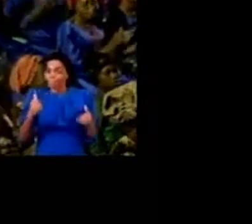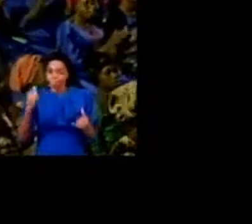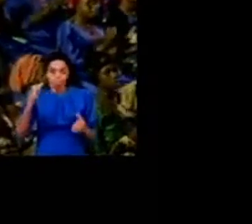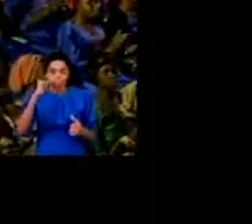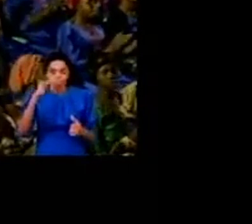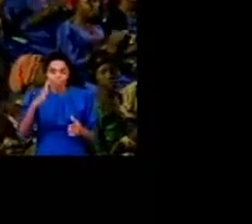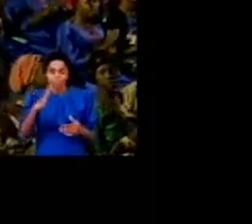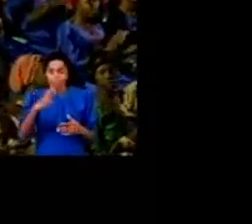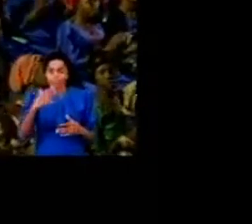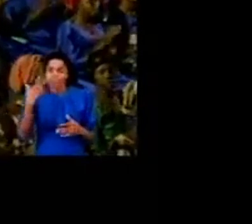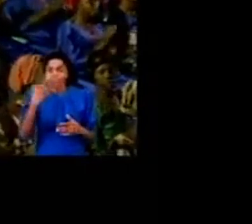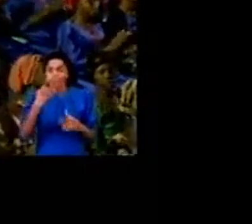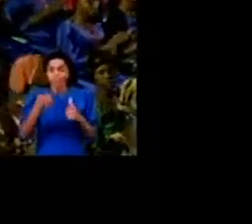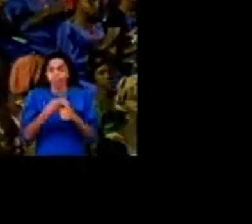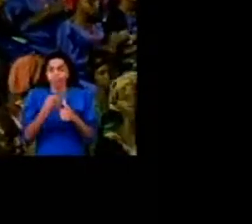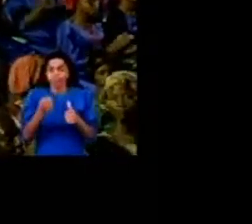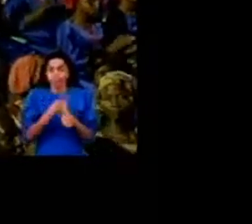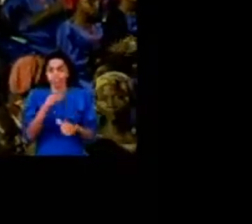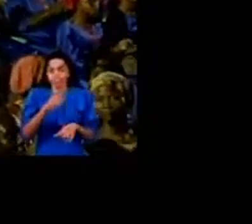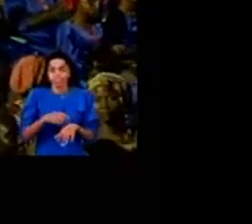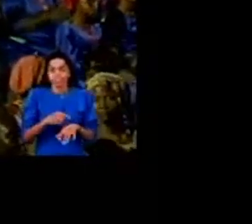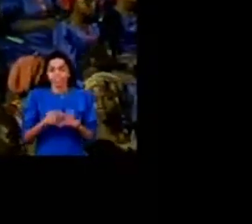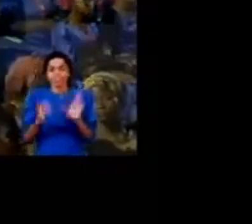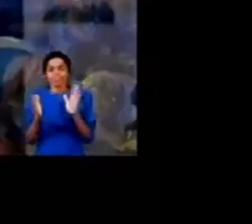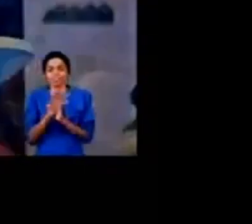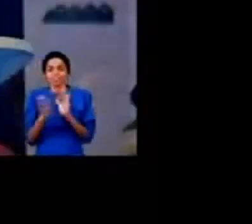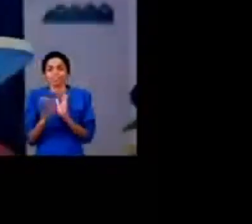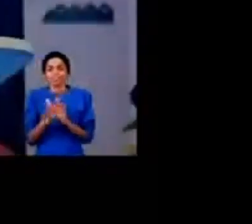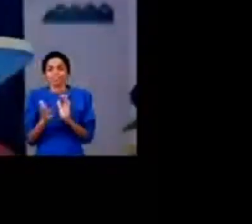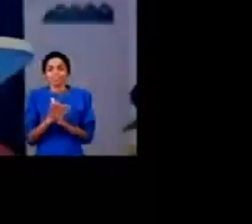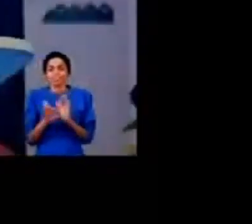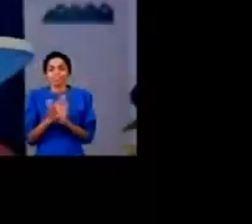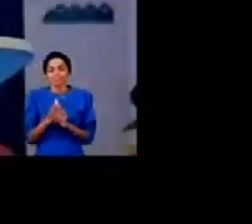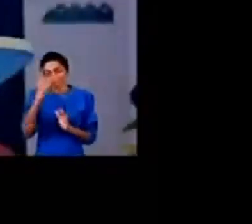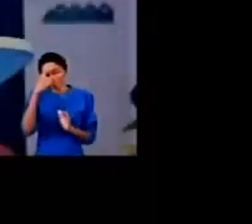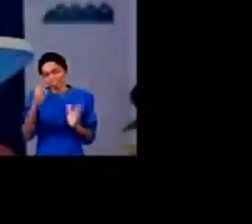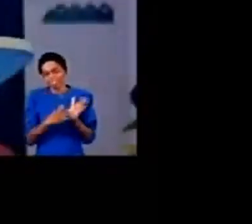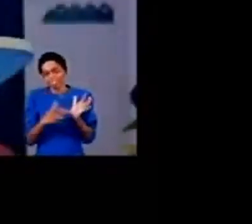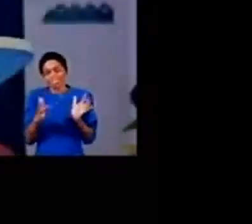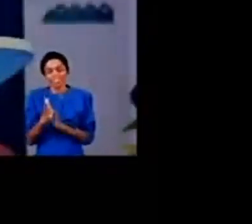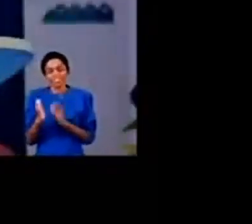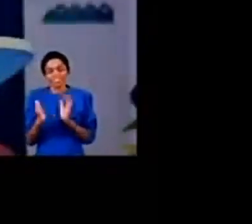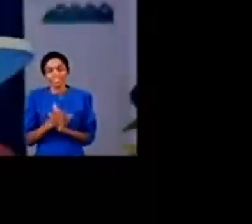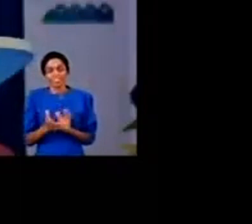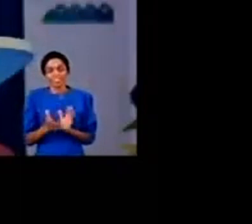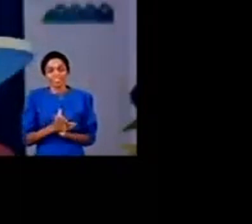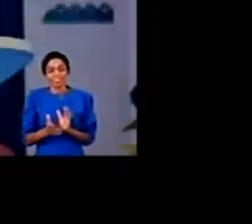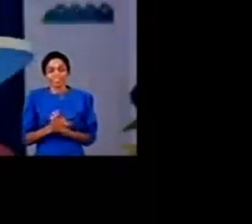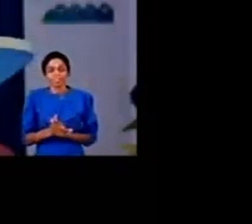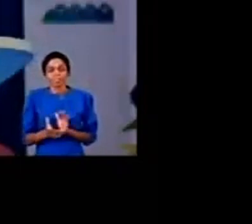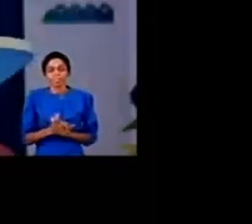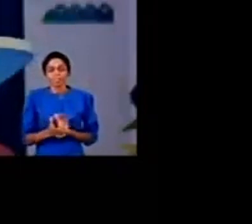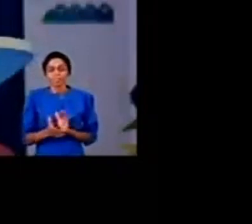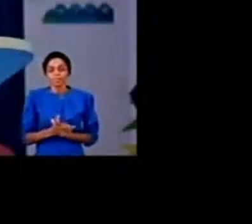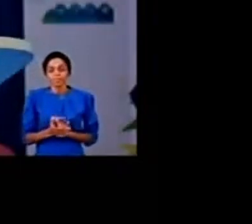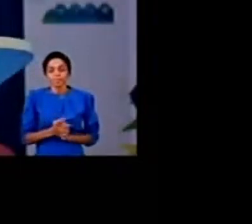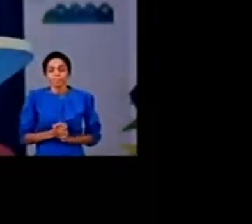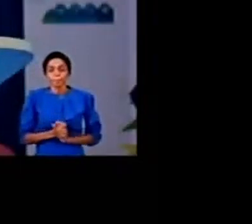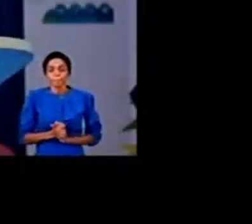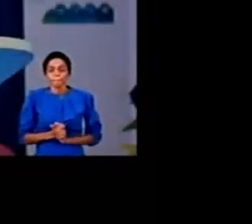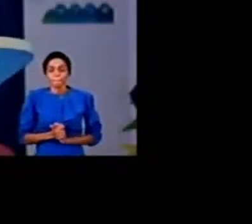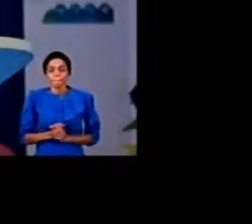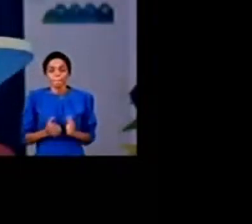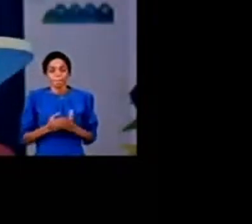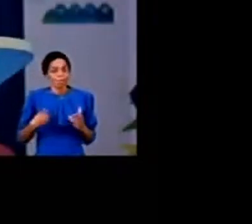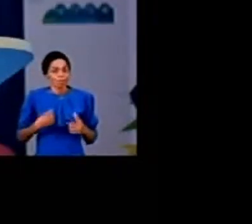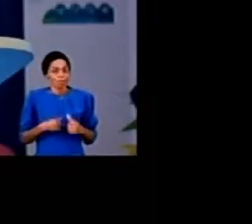Tonight, before we proceed, we shall listen to two testimonies. There are many,